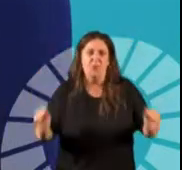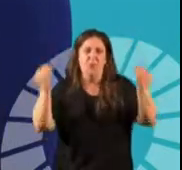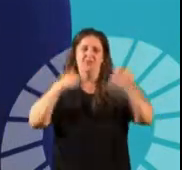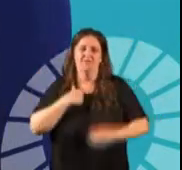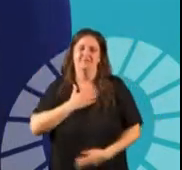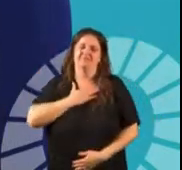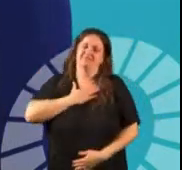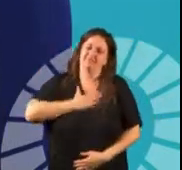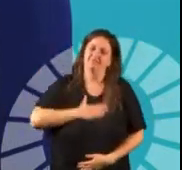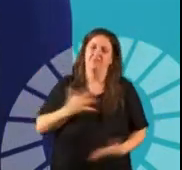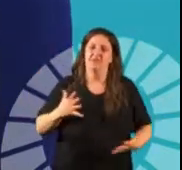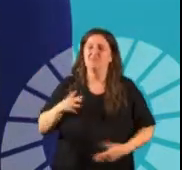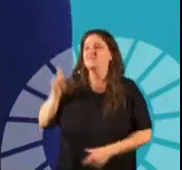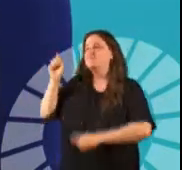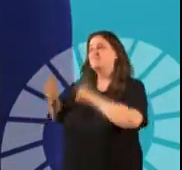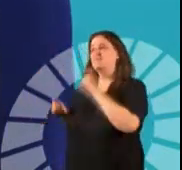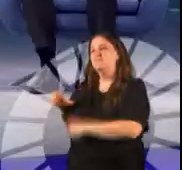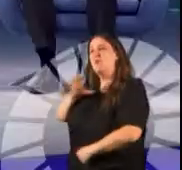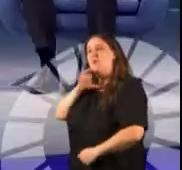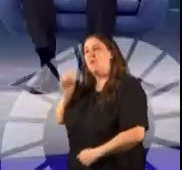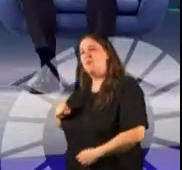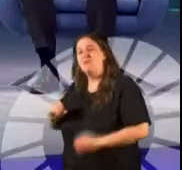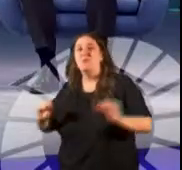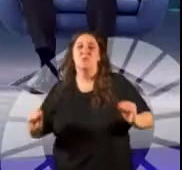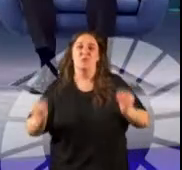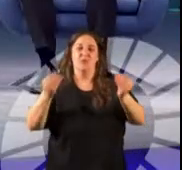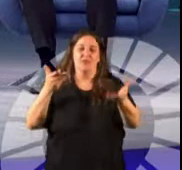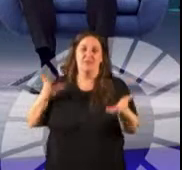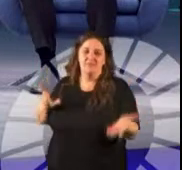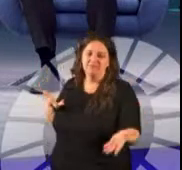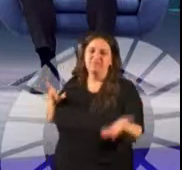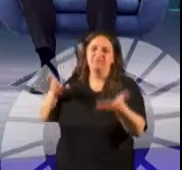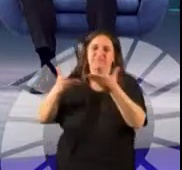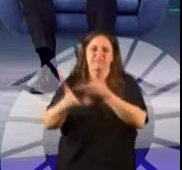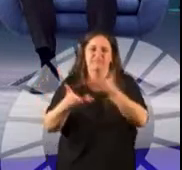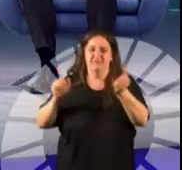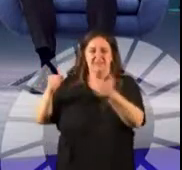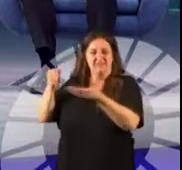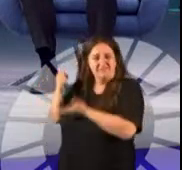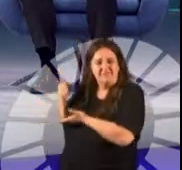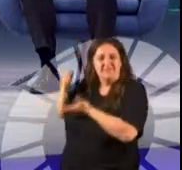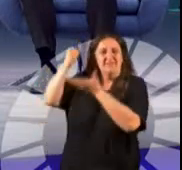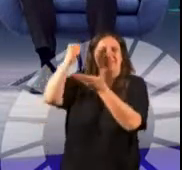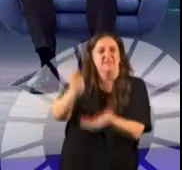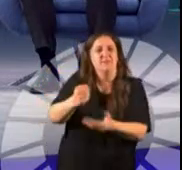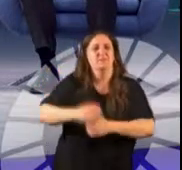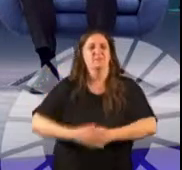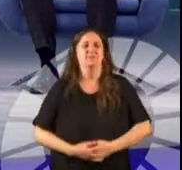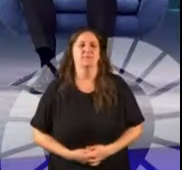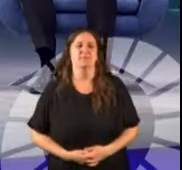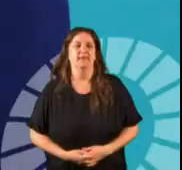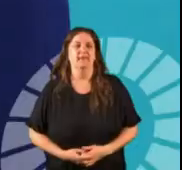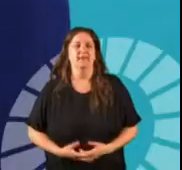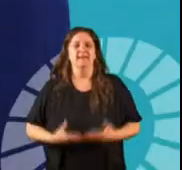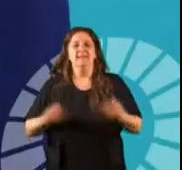is absolutely essential if we want gender equality. But we've got to remember that in our society, we haven't yet